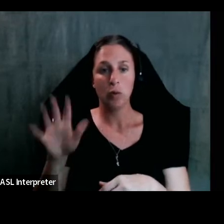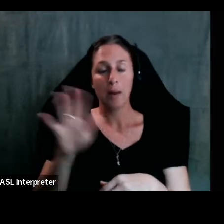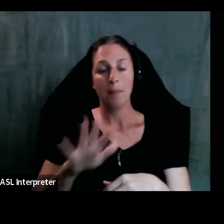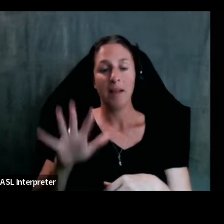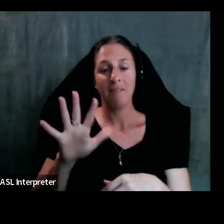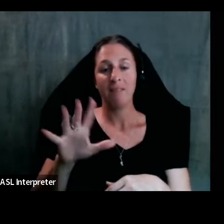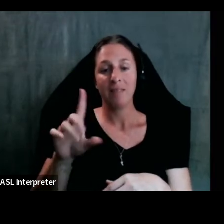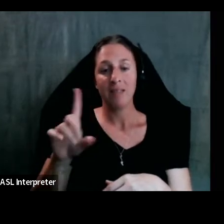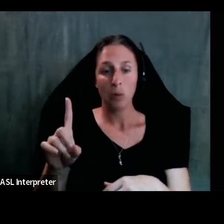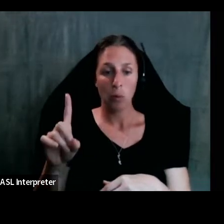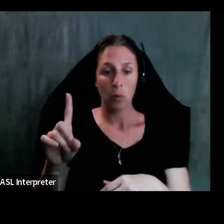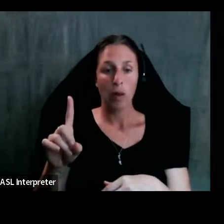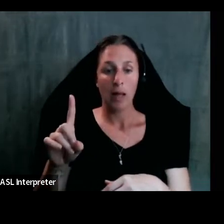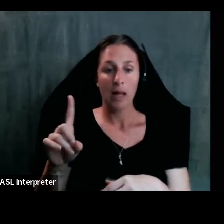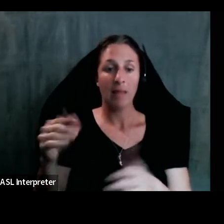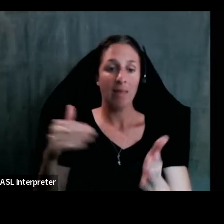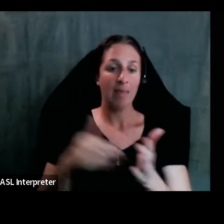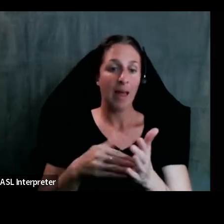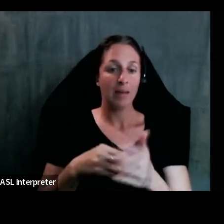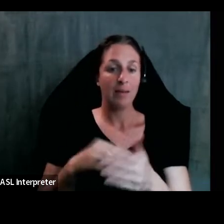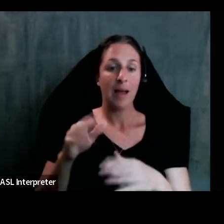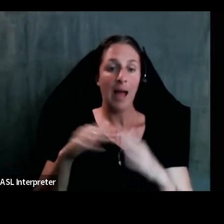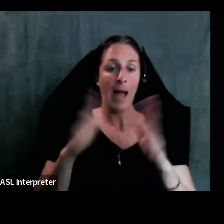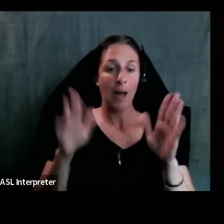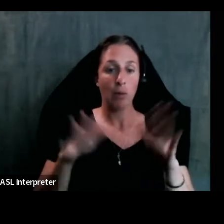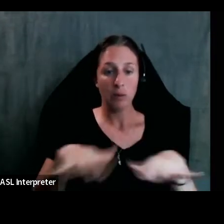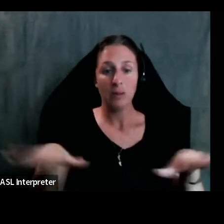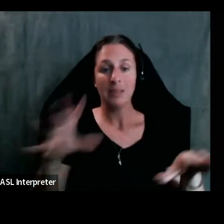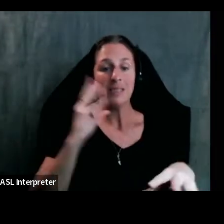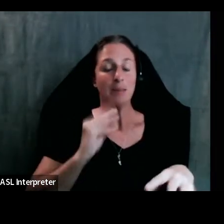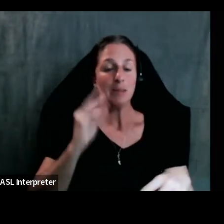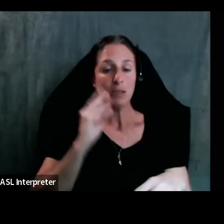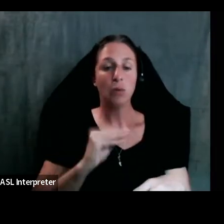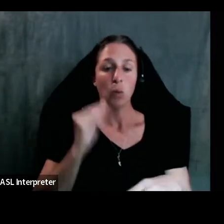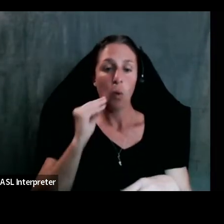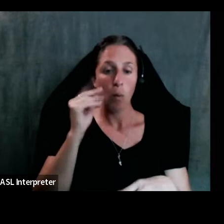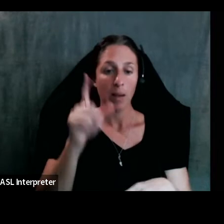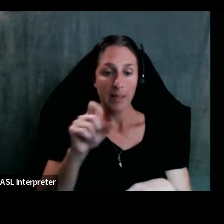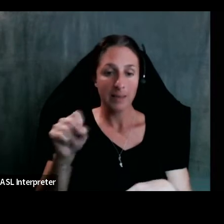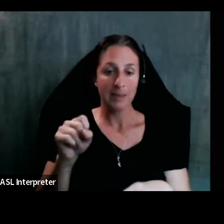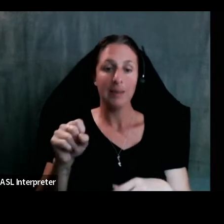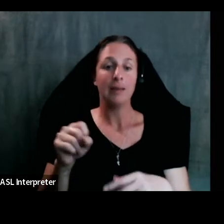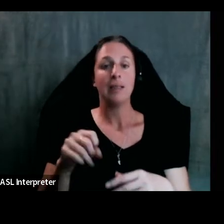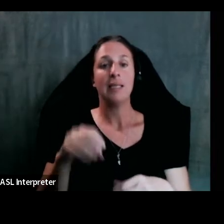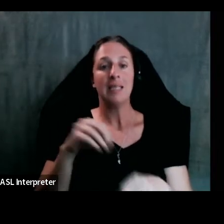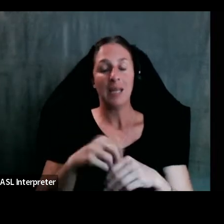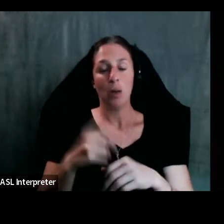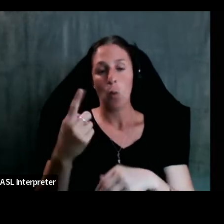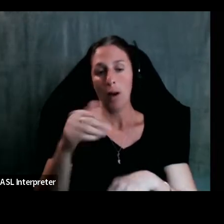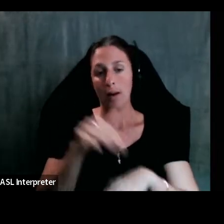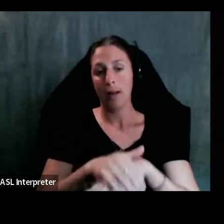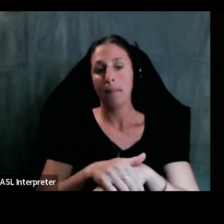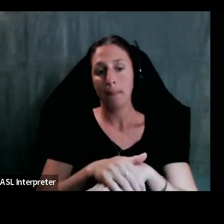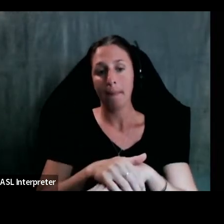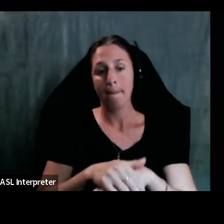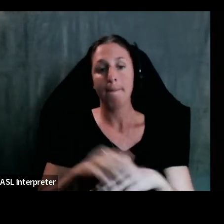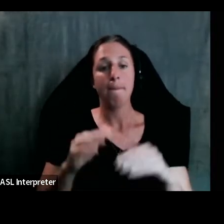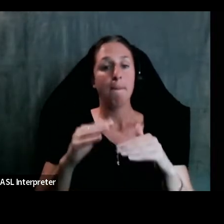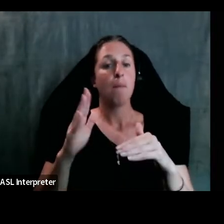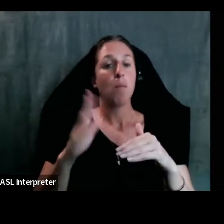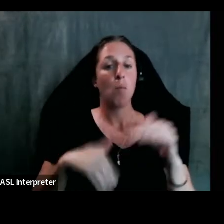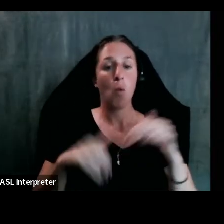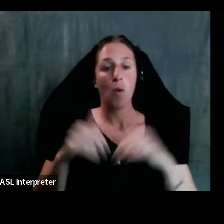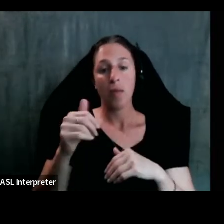51,000 family households experiencing homelessness in one single night. More than